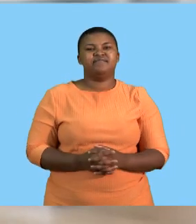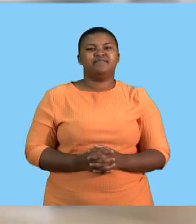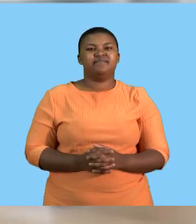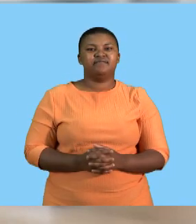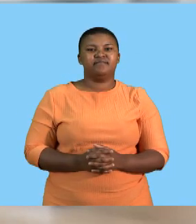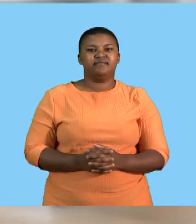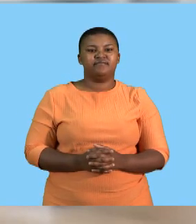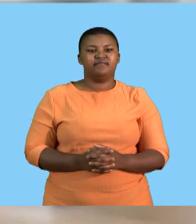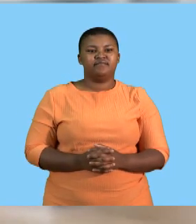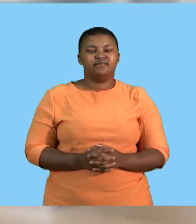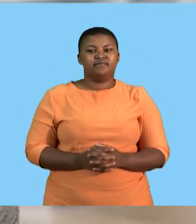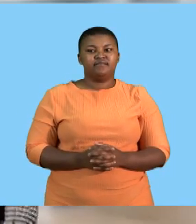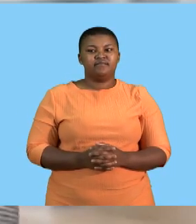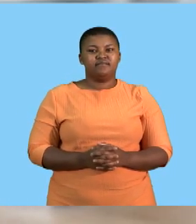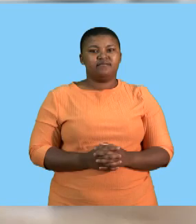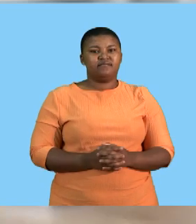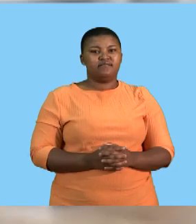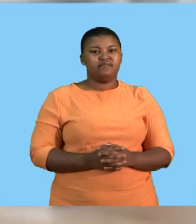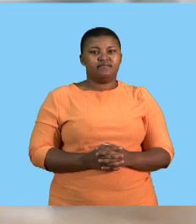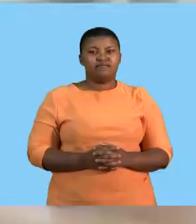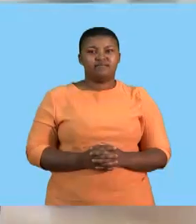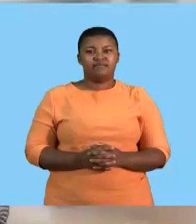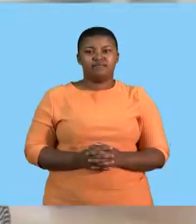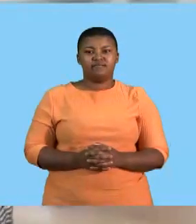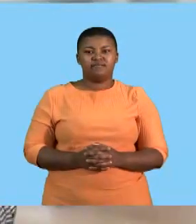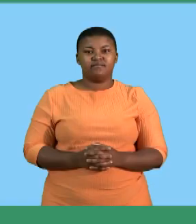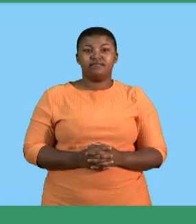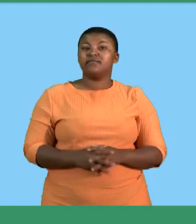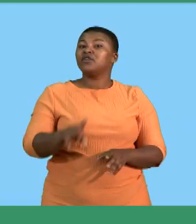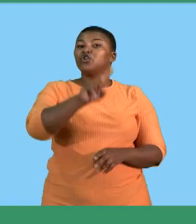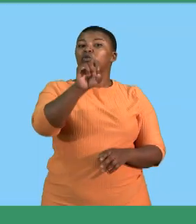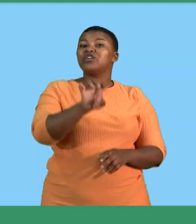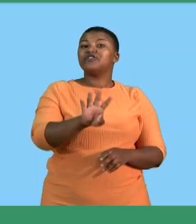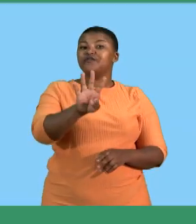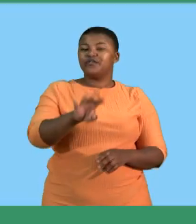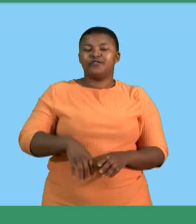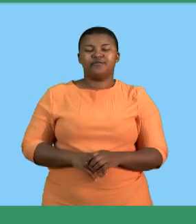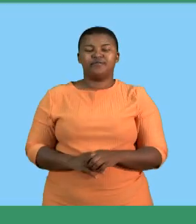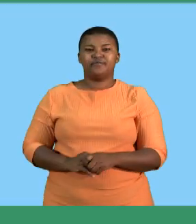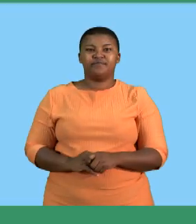functions. Right, I see there's a numbering mistake there, but let's continue. This is question 4 then.